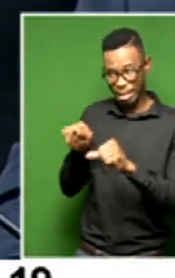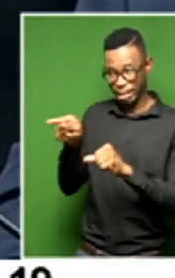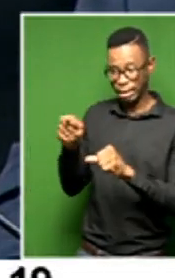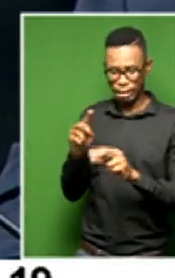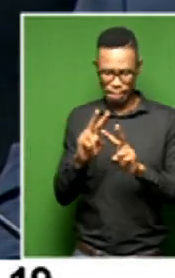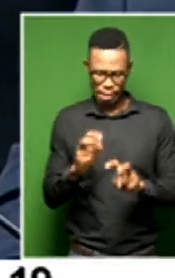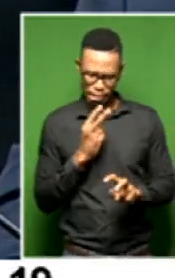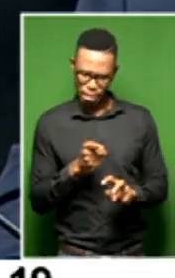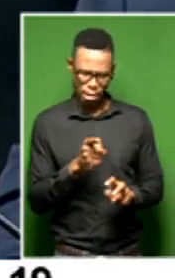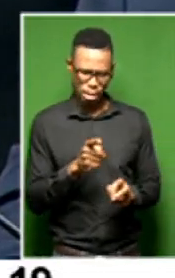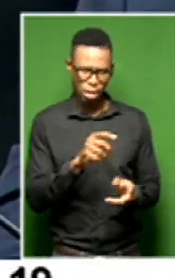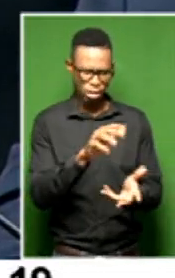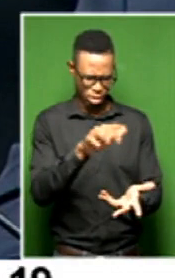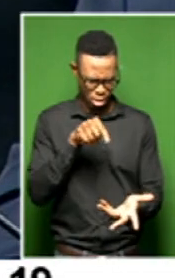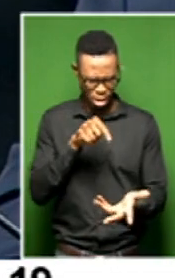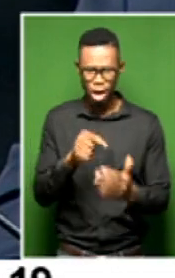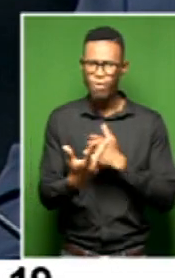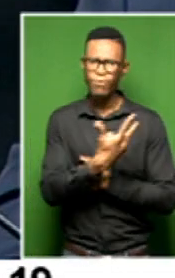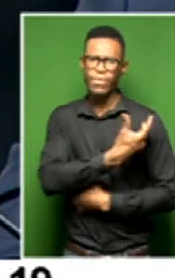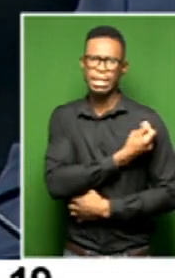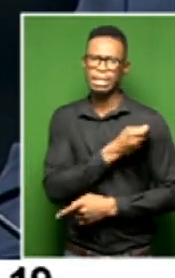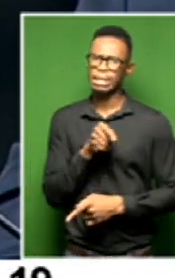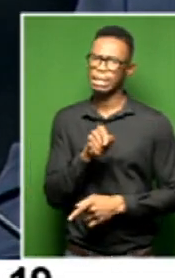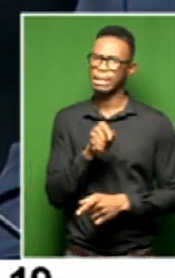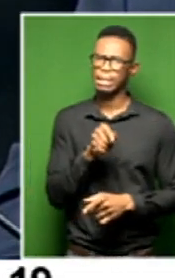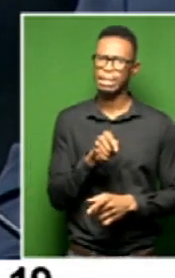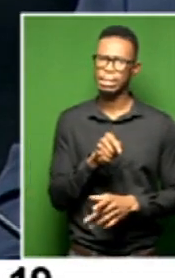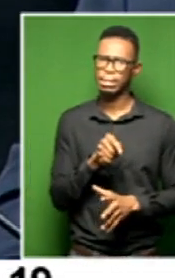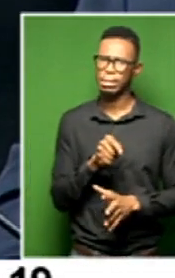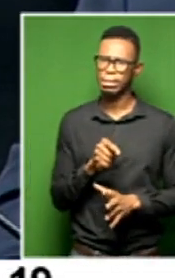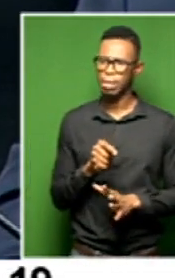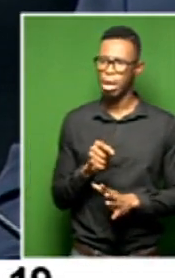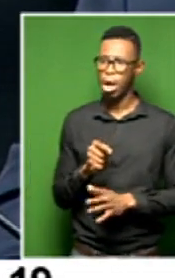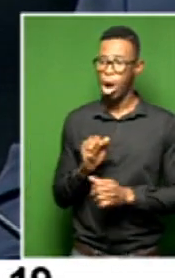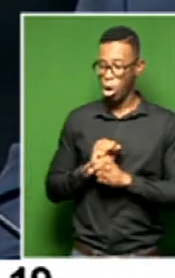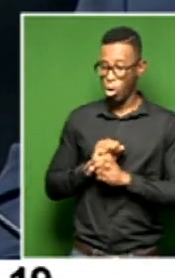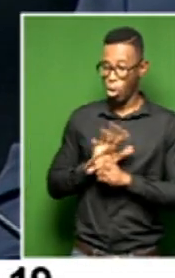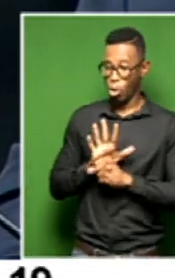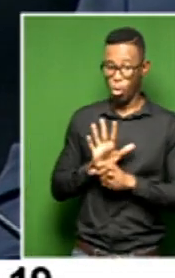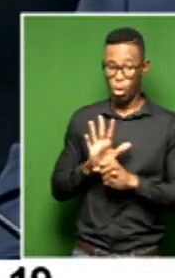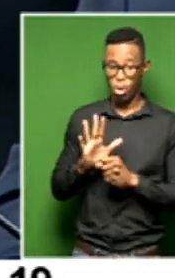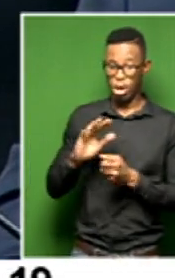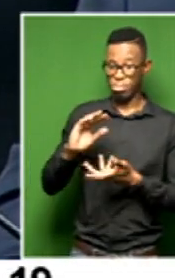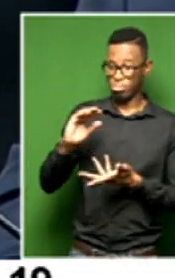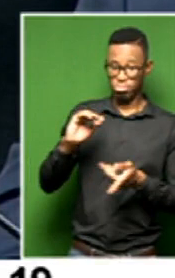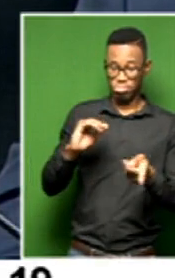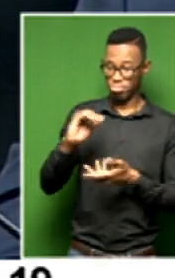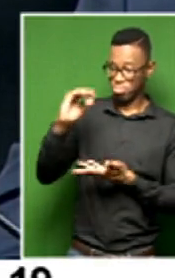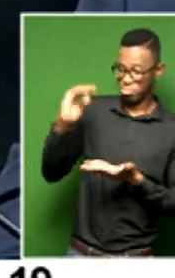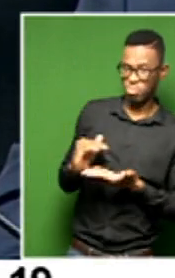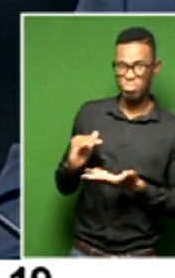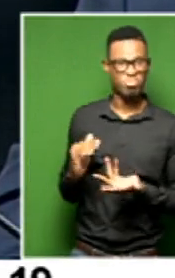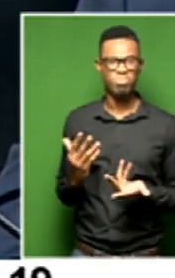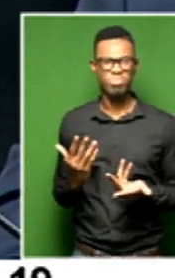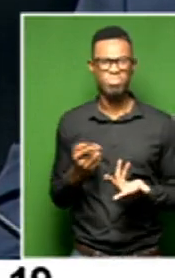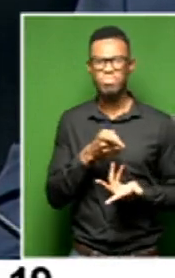in neutralizing the beta variant, and we had then very